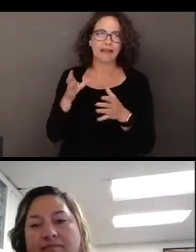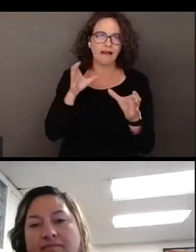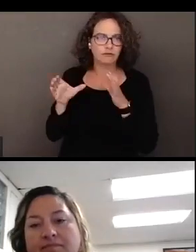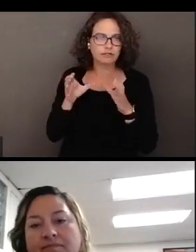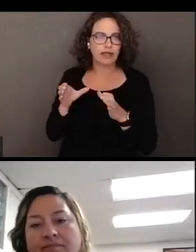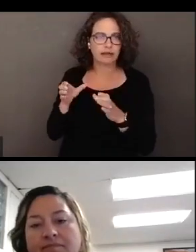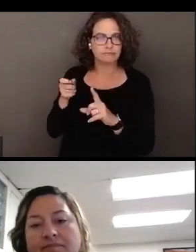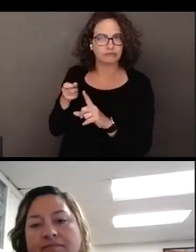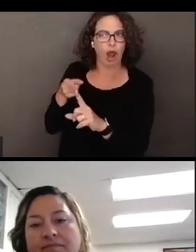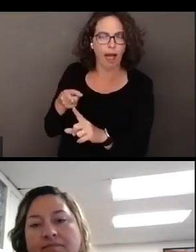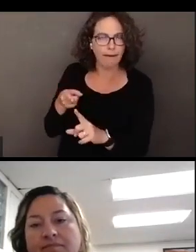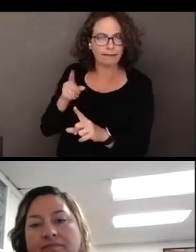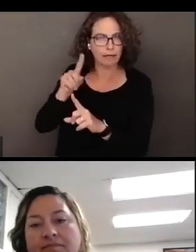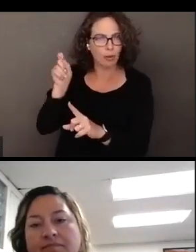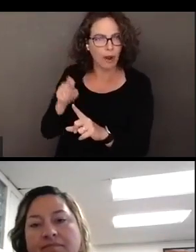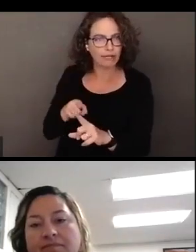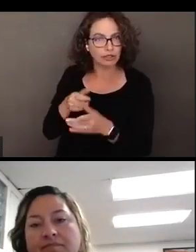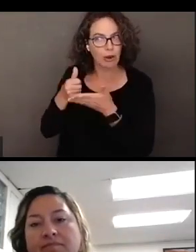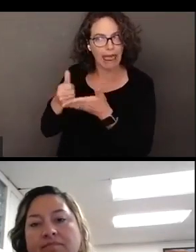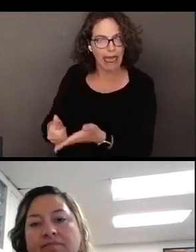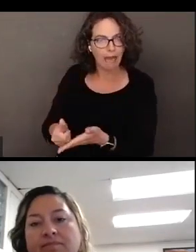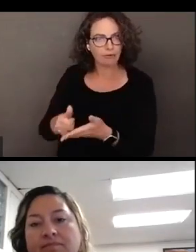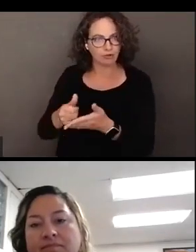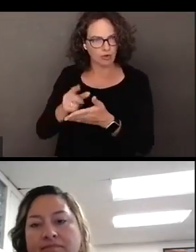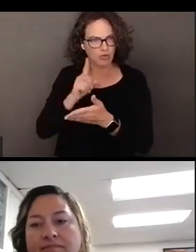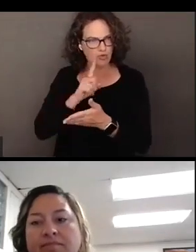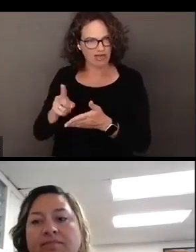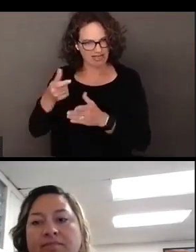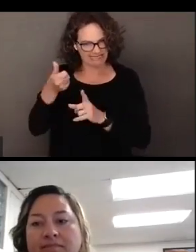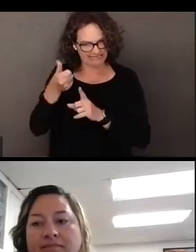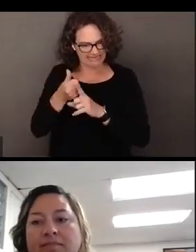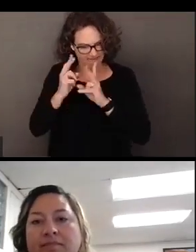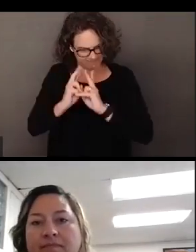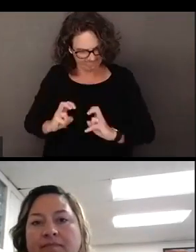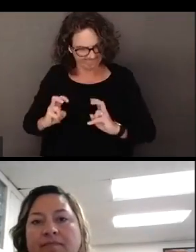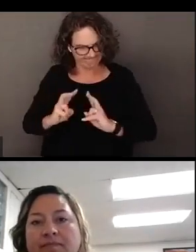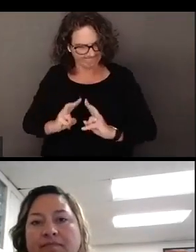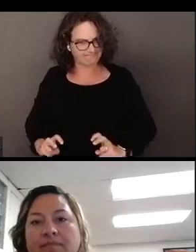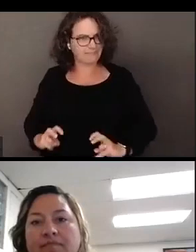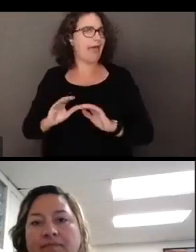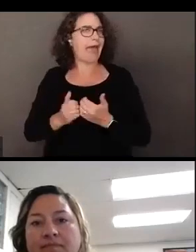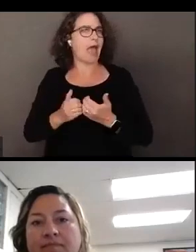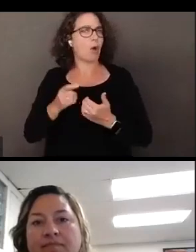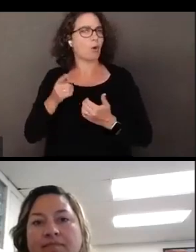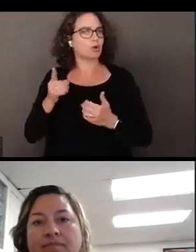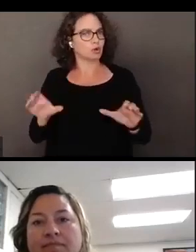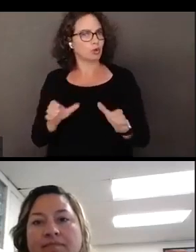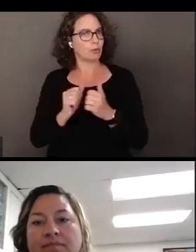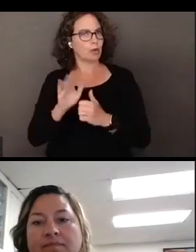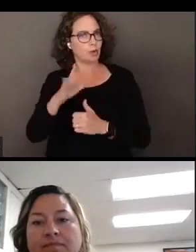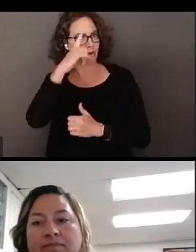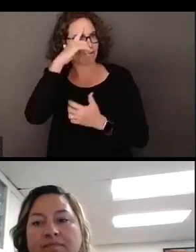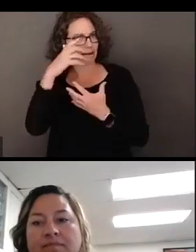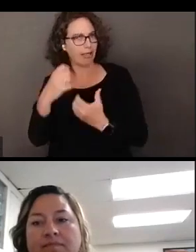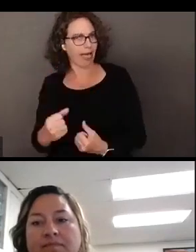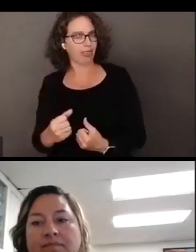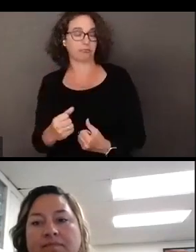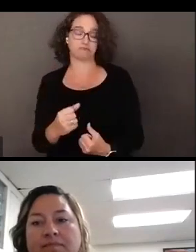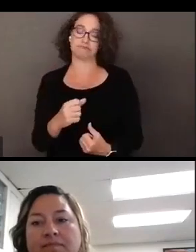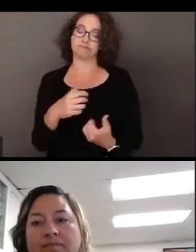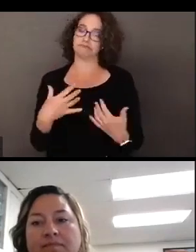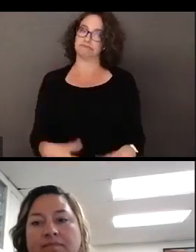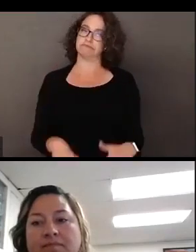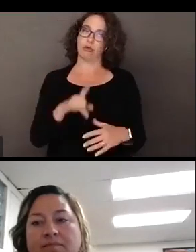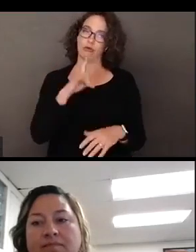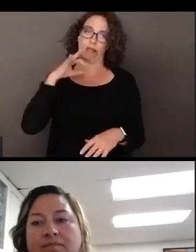can do deep self-reflection of where you are at with your mental health is very beneficial.